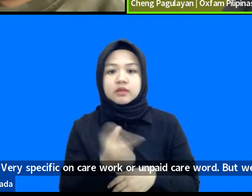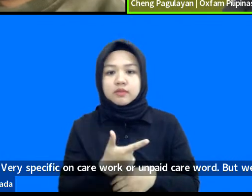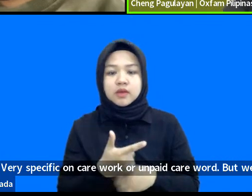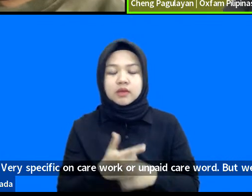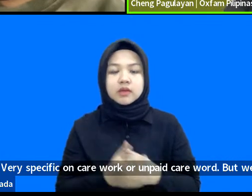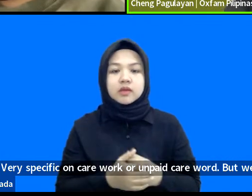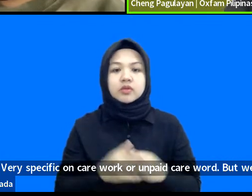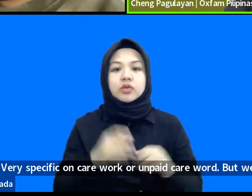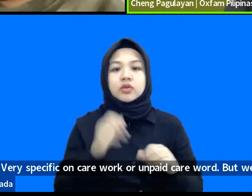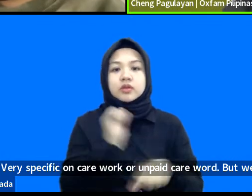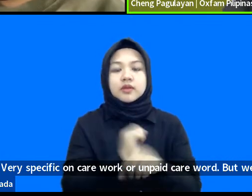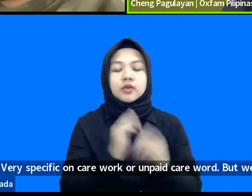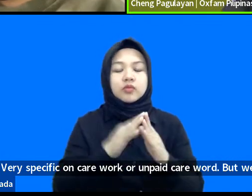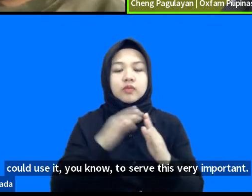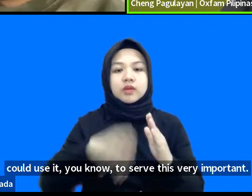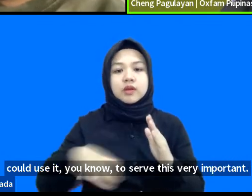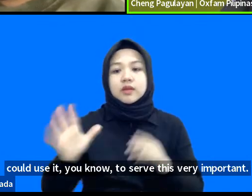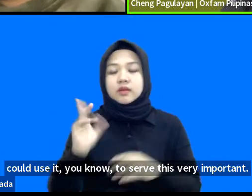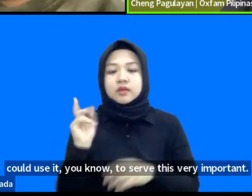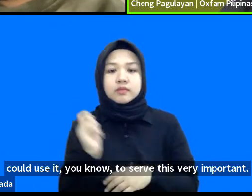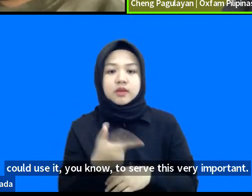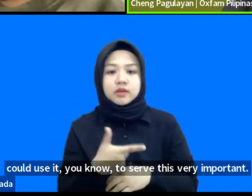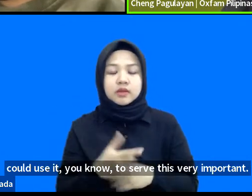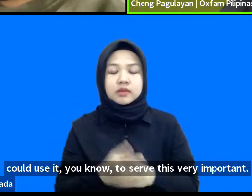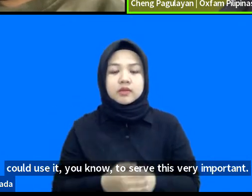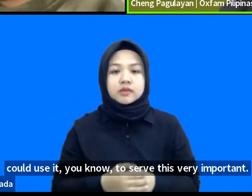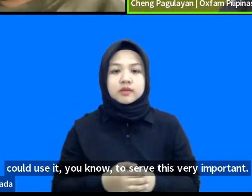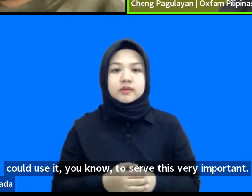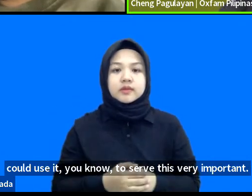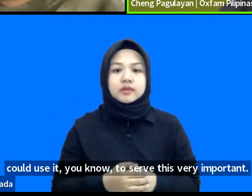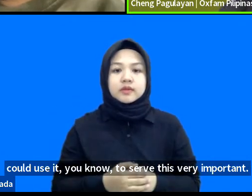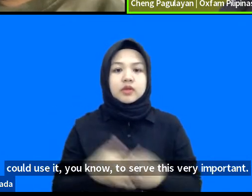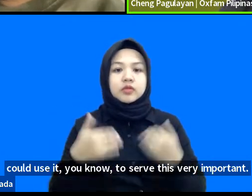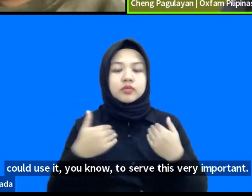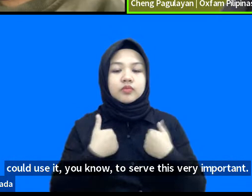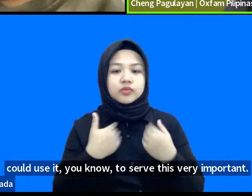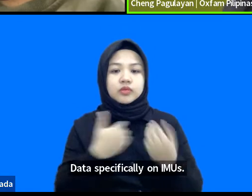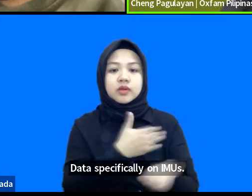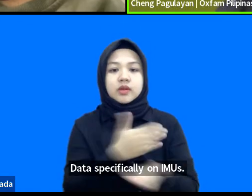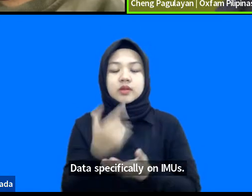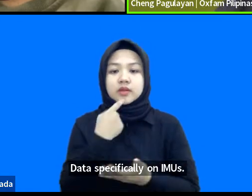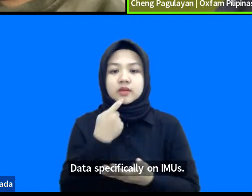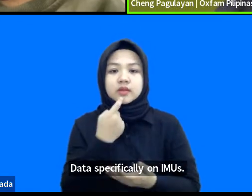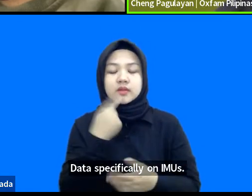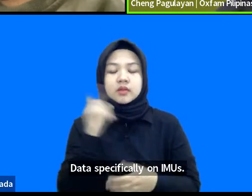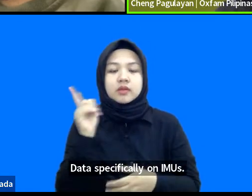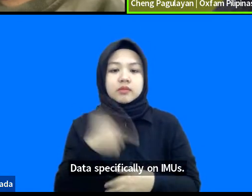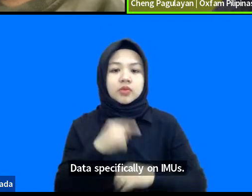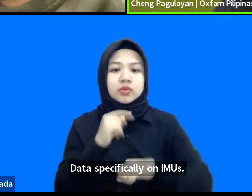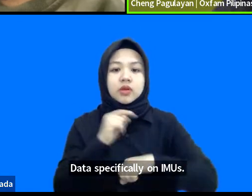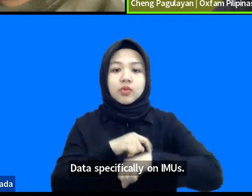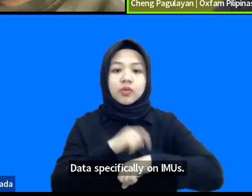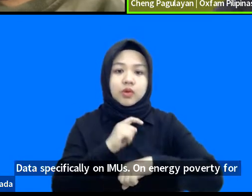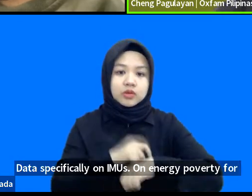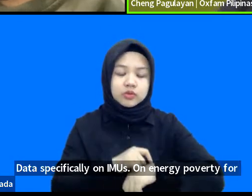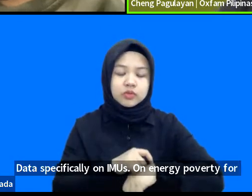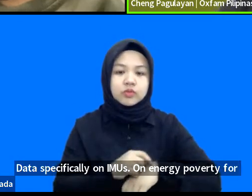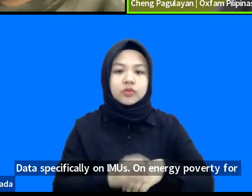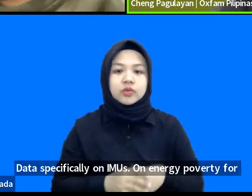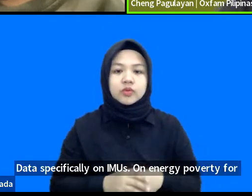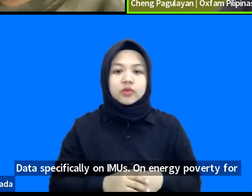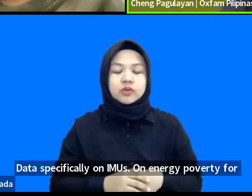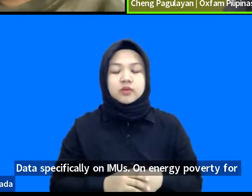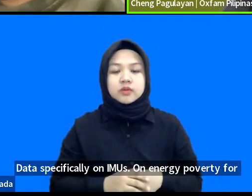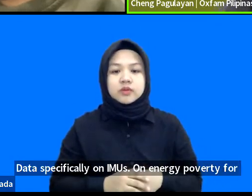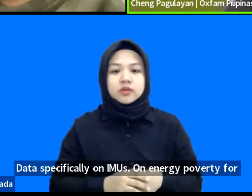important data, specifically on time use, on energy poverty, for example, on how